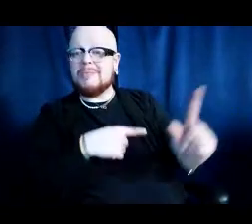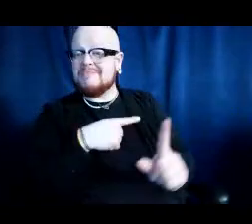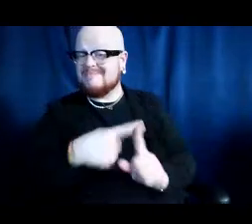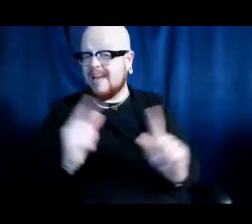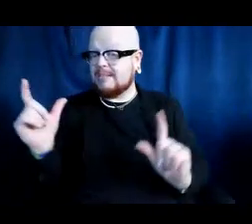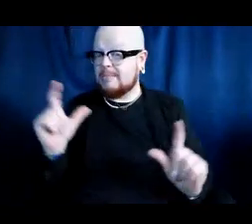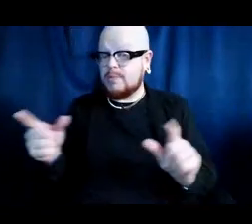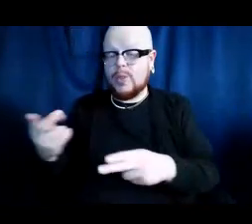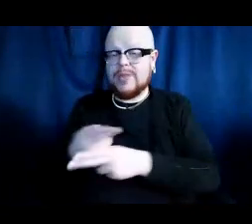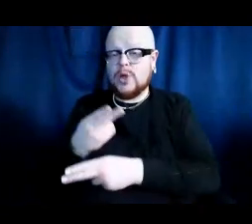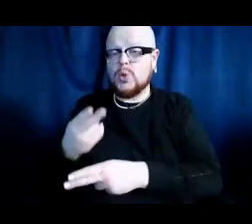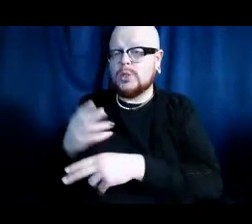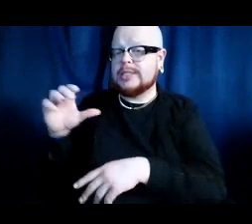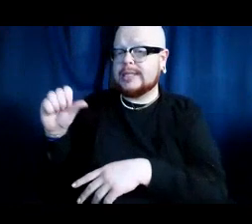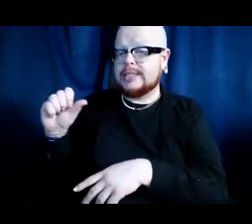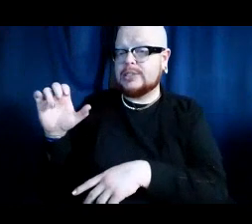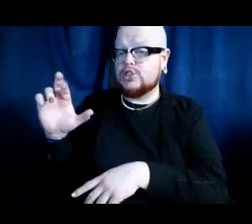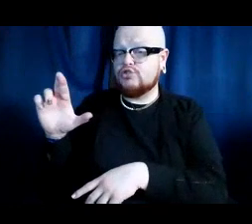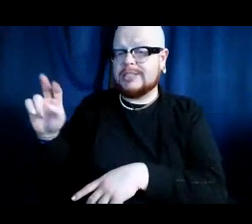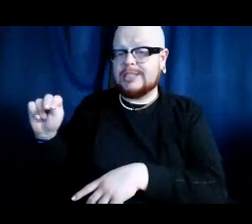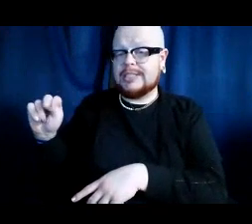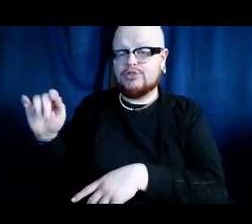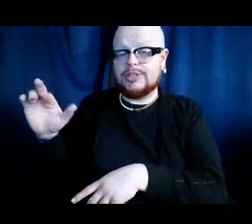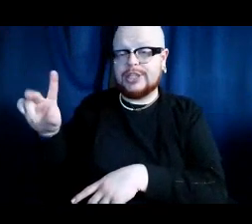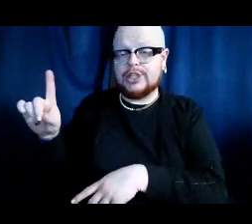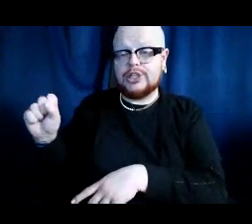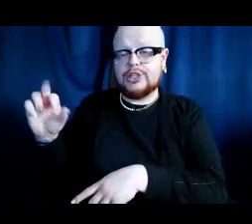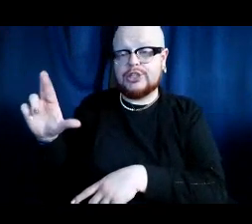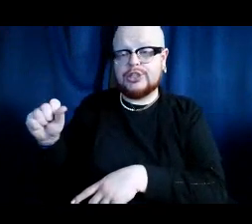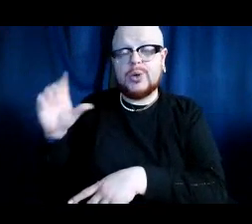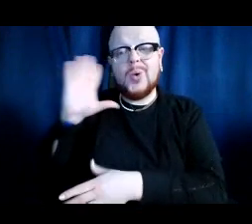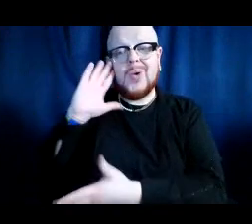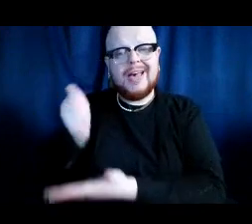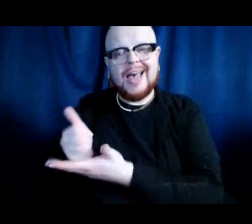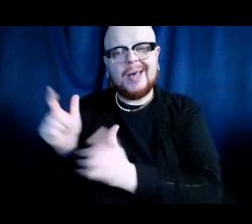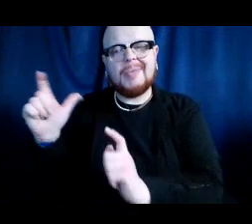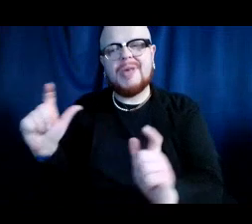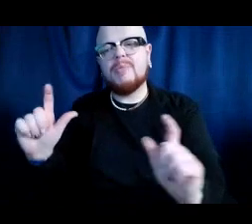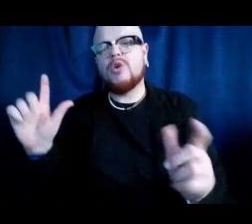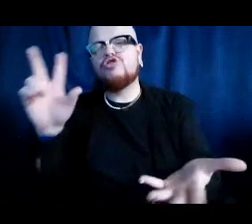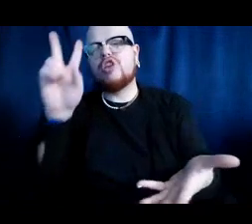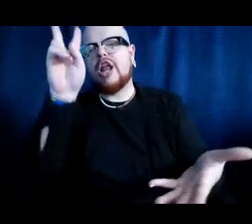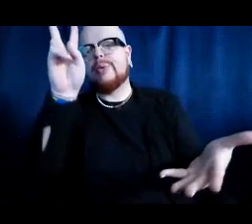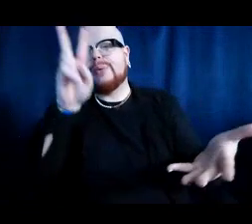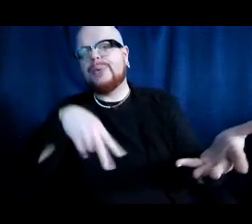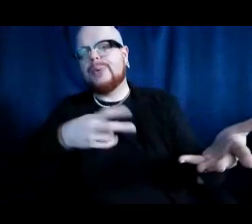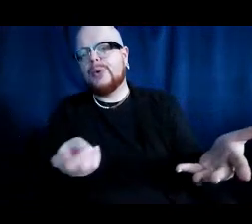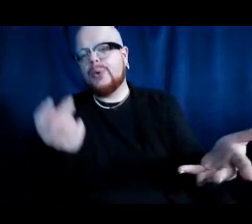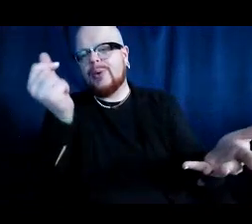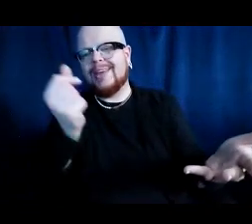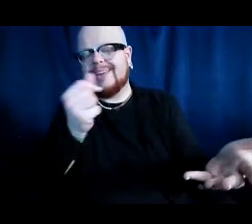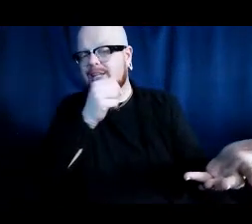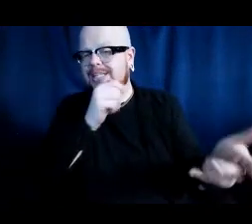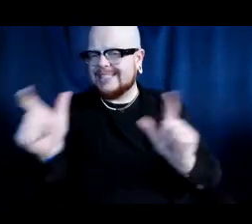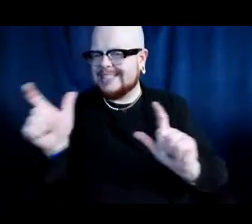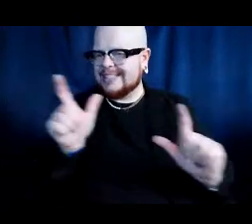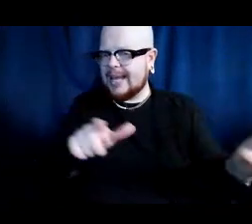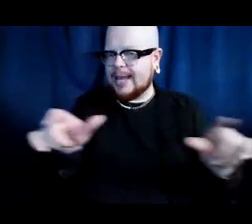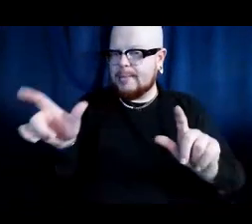the page as someone might do visually. When you're designing your web page and its headings, use a